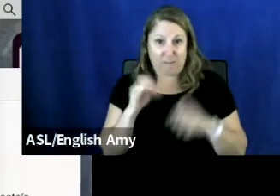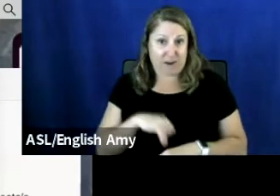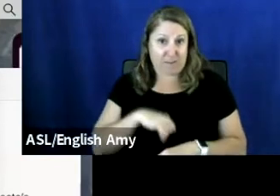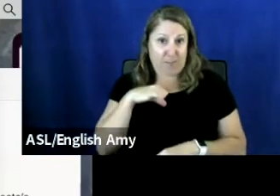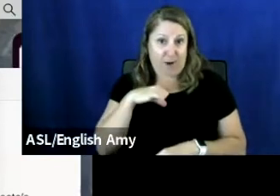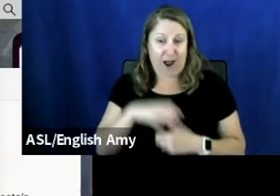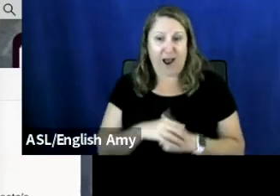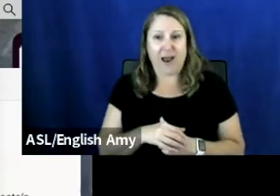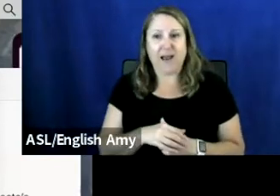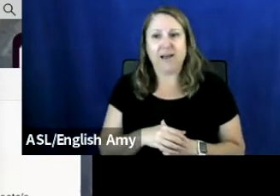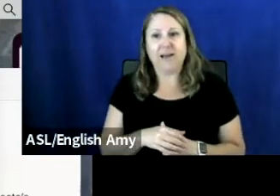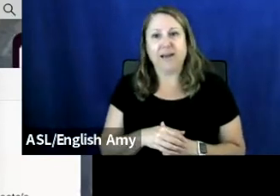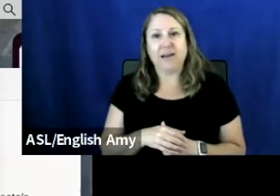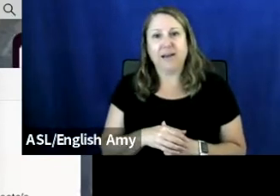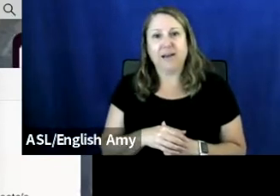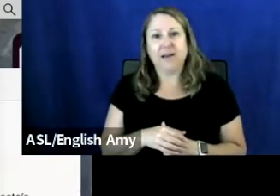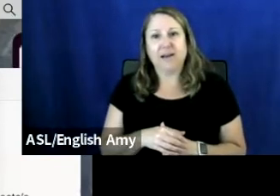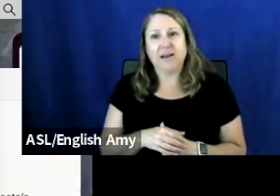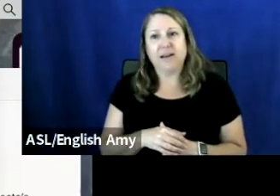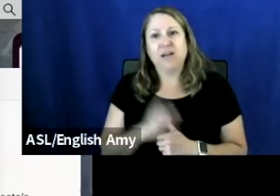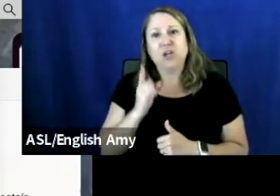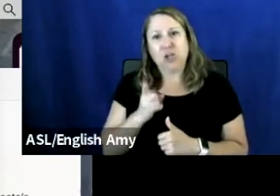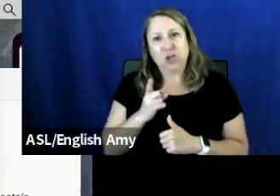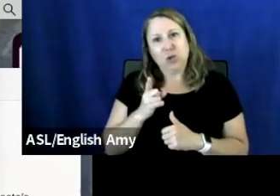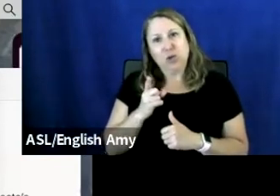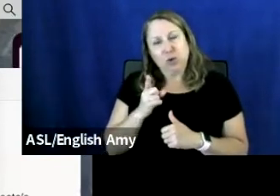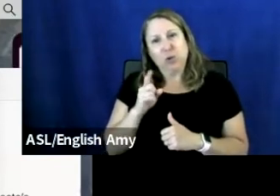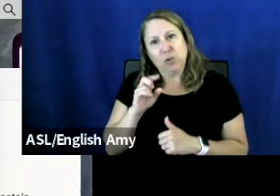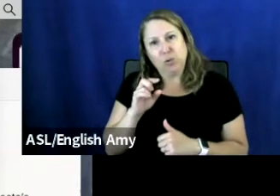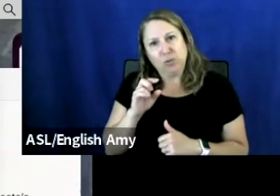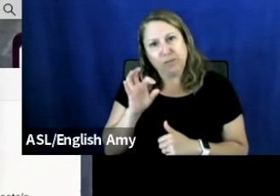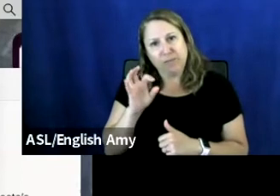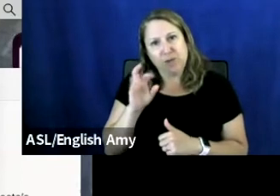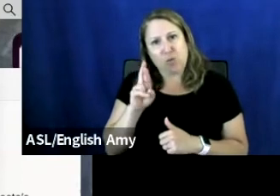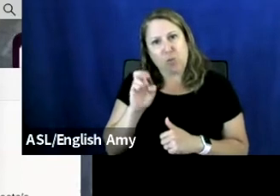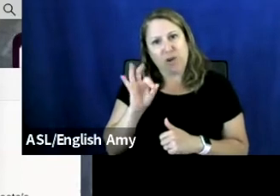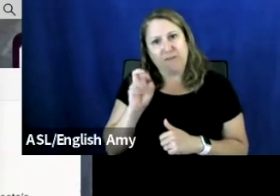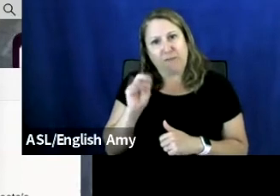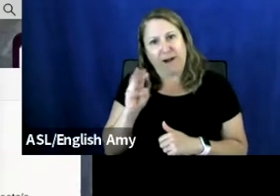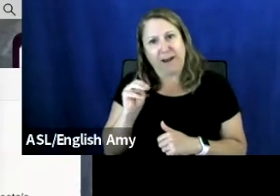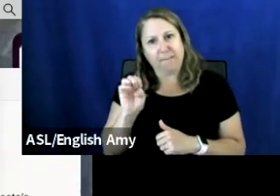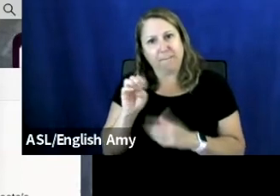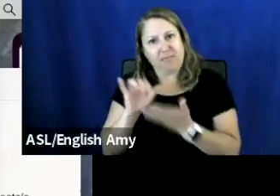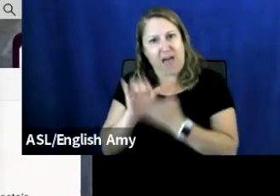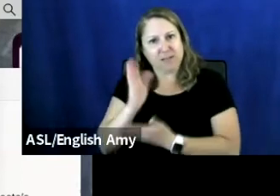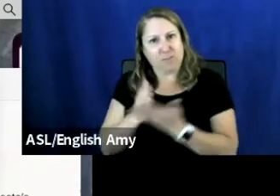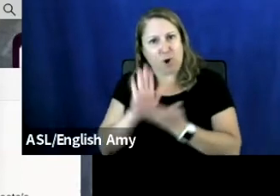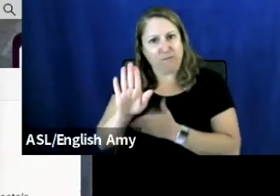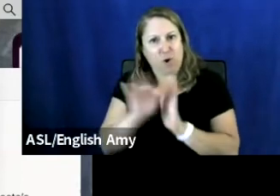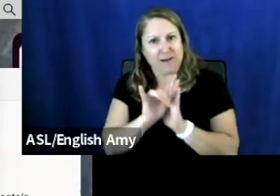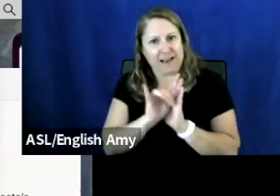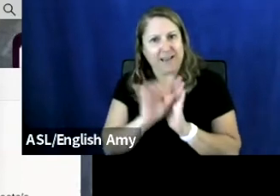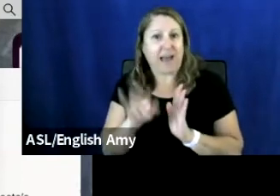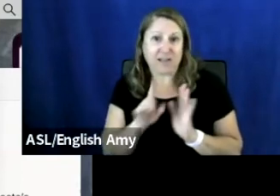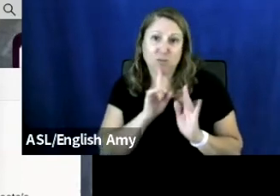pride as your, it's like in your identity, as your identity. So I'm finding that really complex.